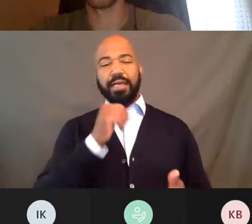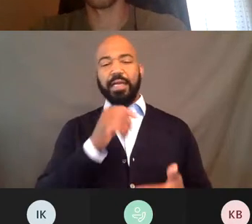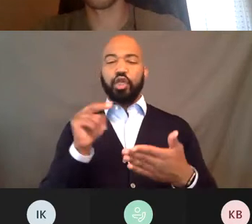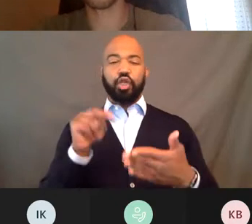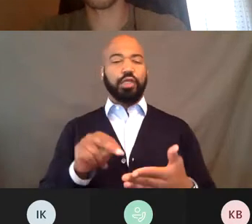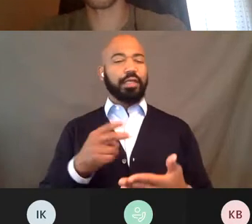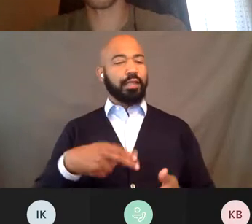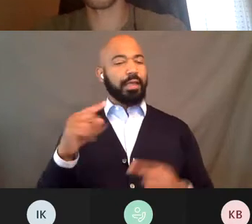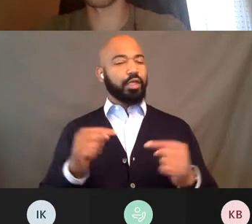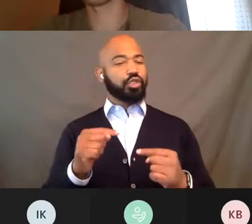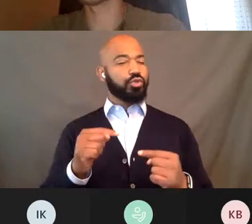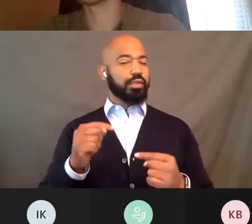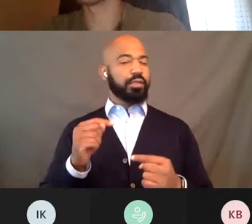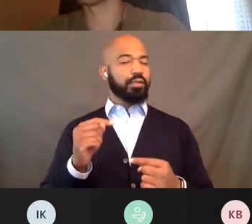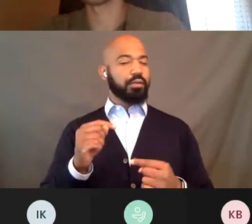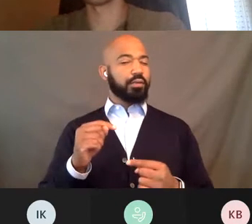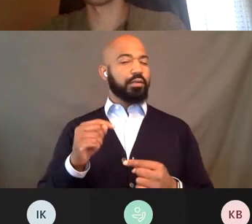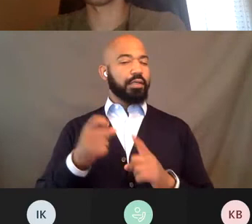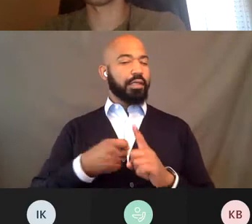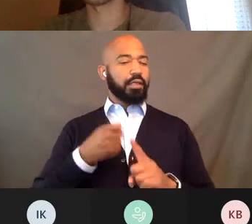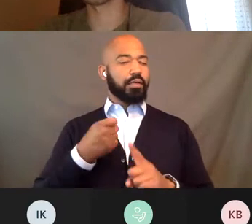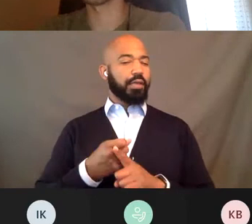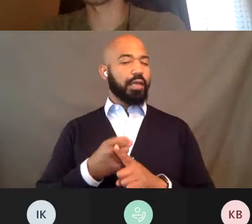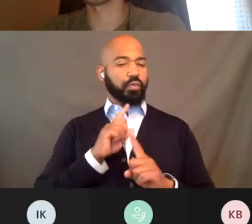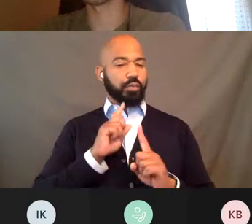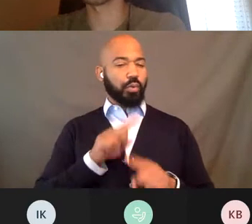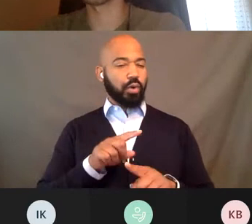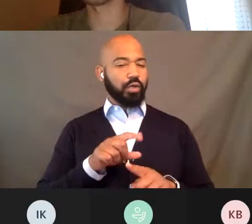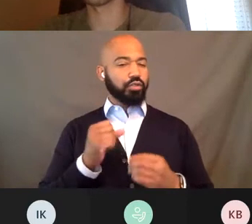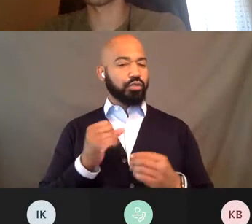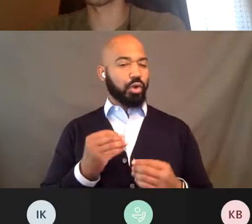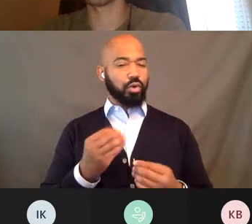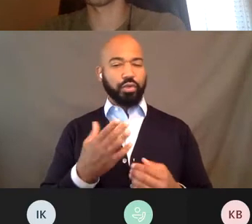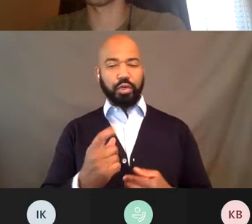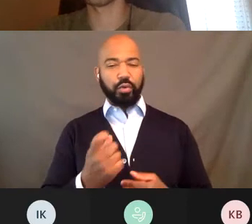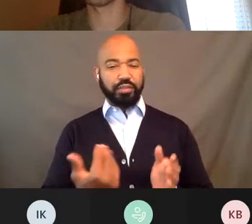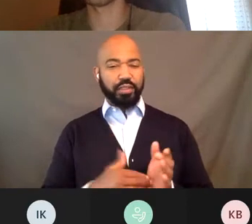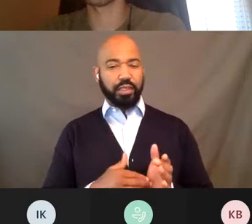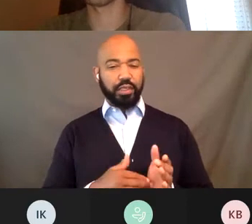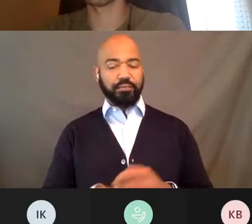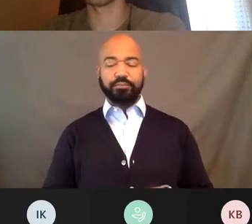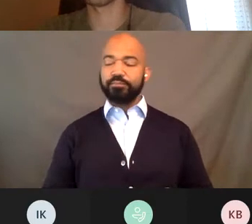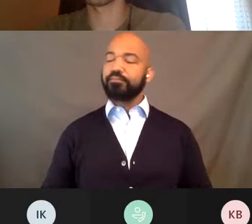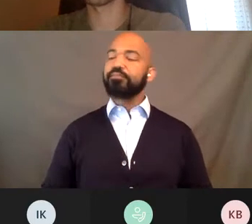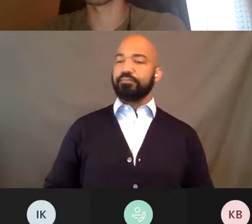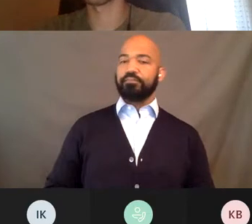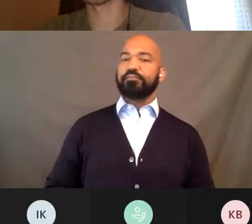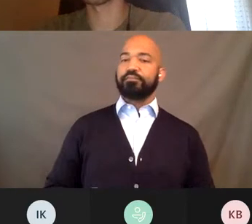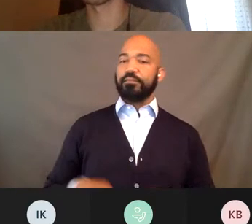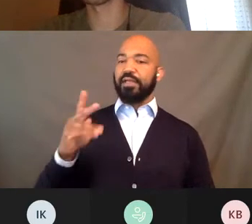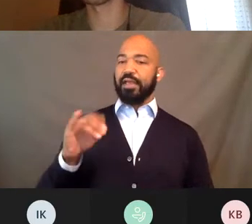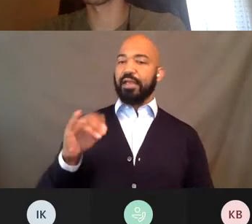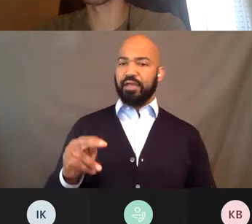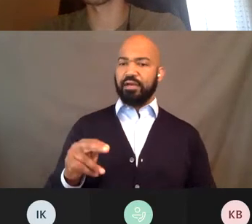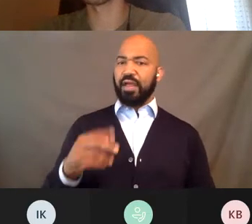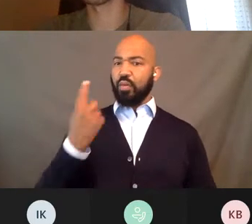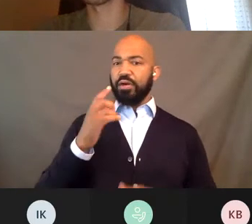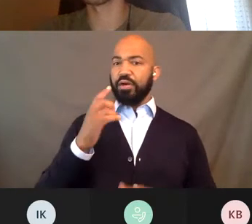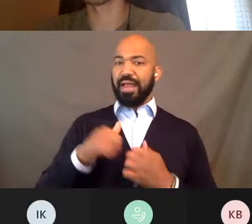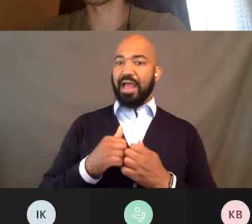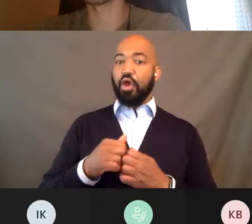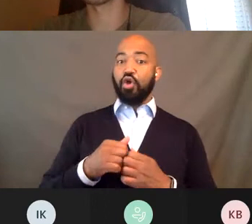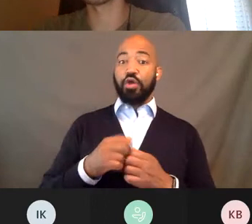again? I'm interested in seeing how the perception follows with the high injury network,